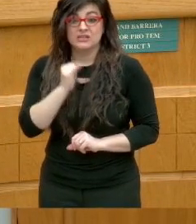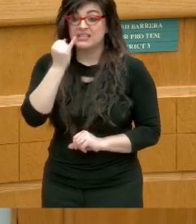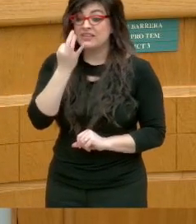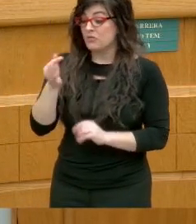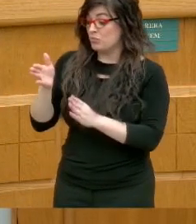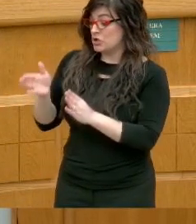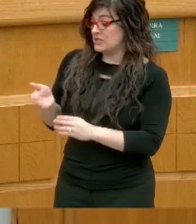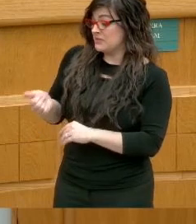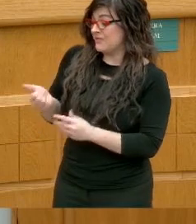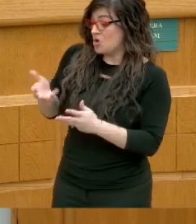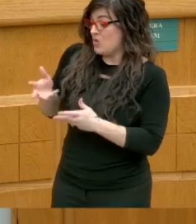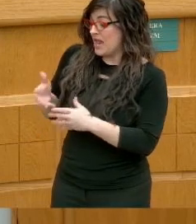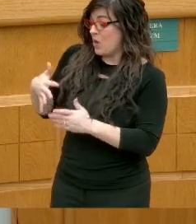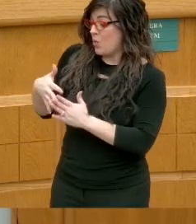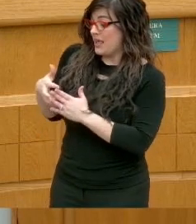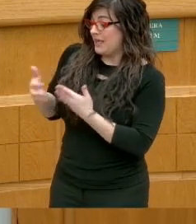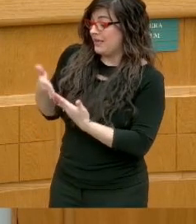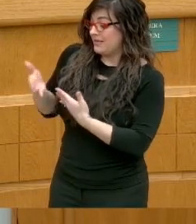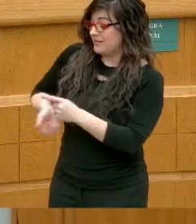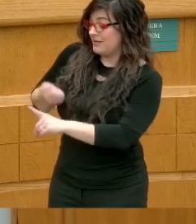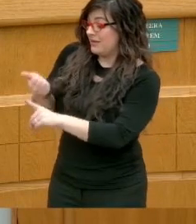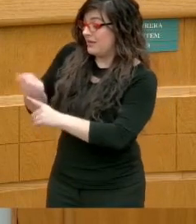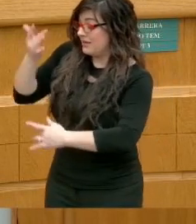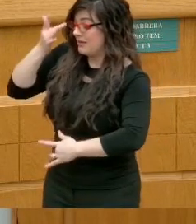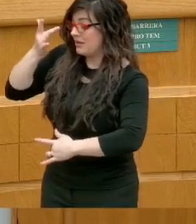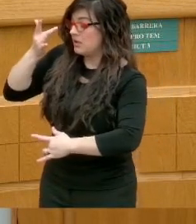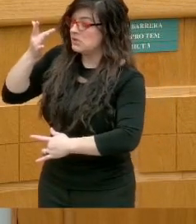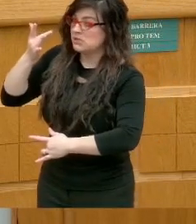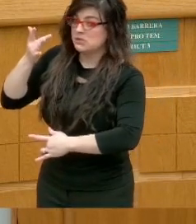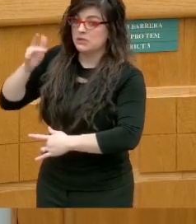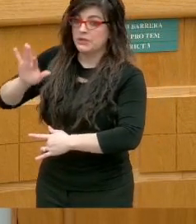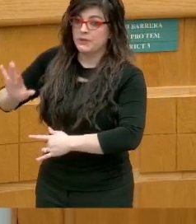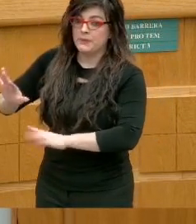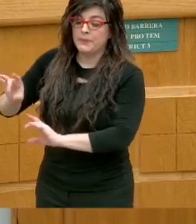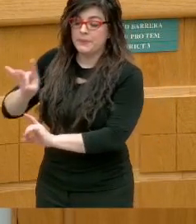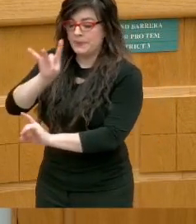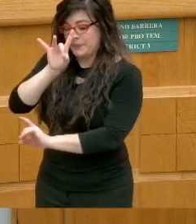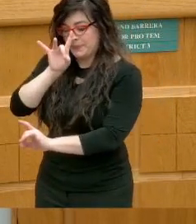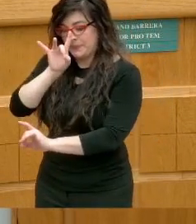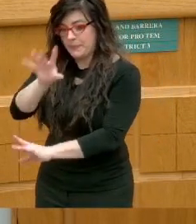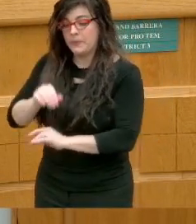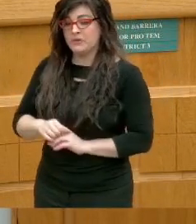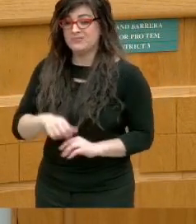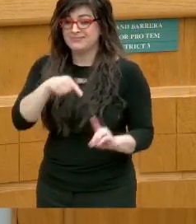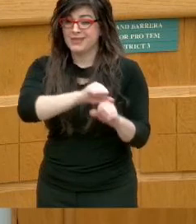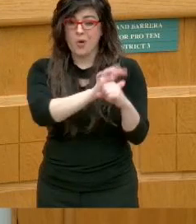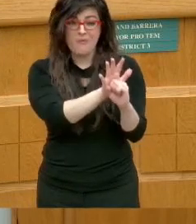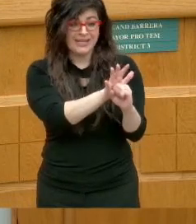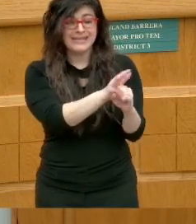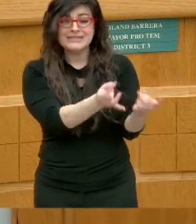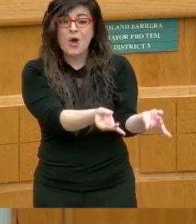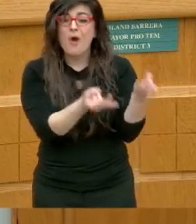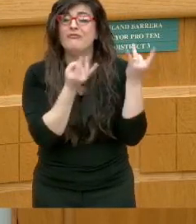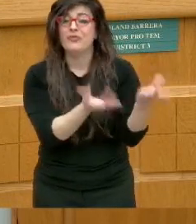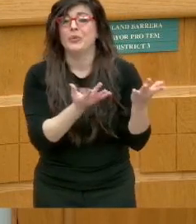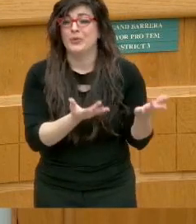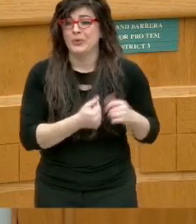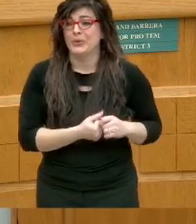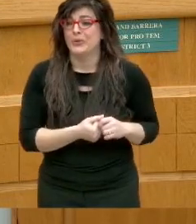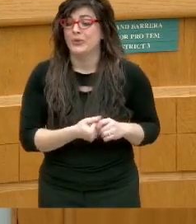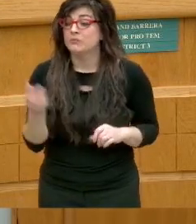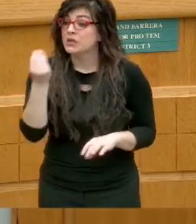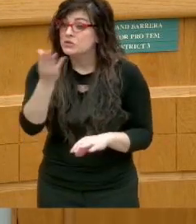vulnerable, but it is an insidious disease. And I really want you to know that I believe that we can safely revive our South